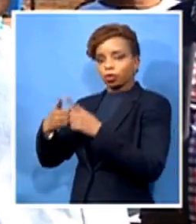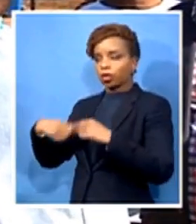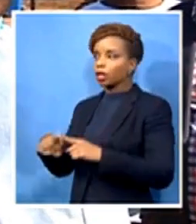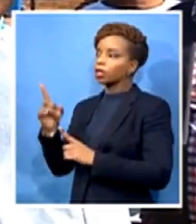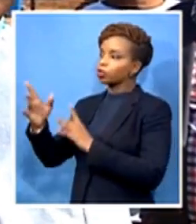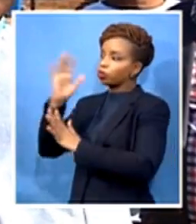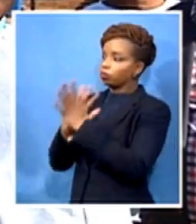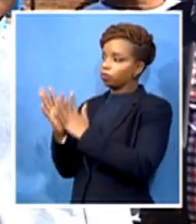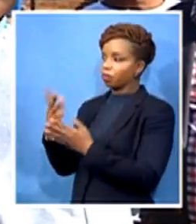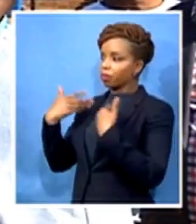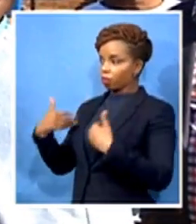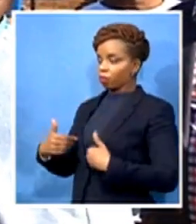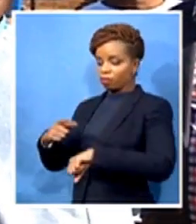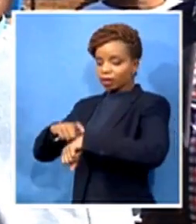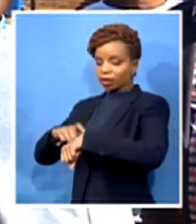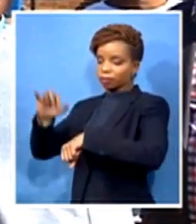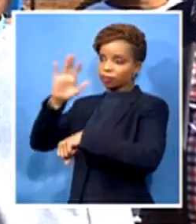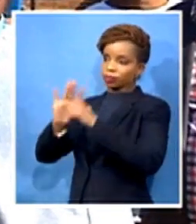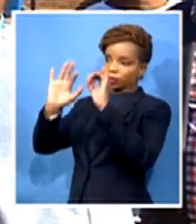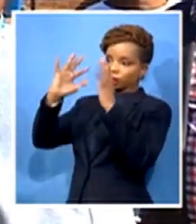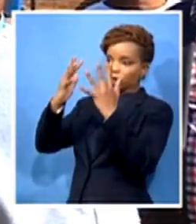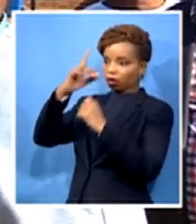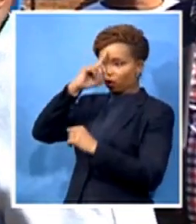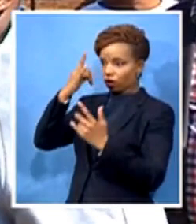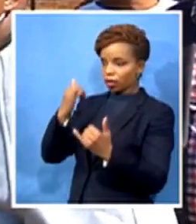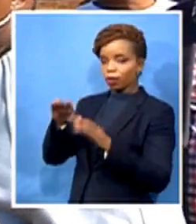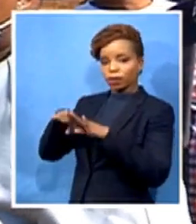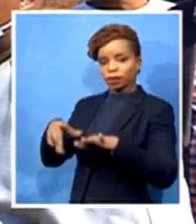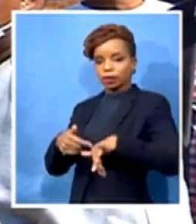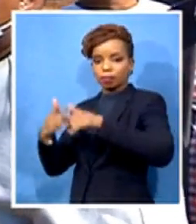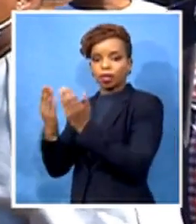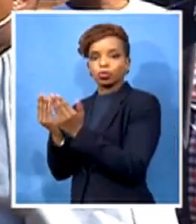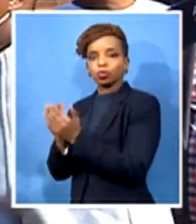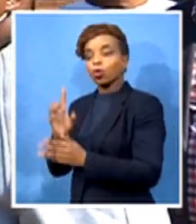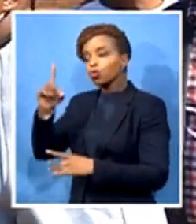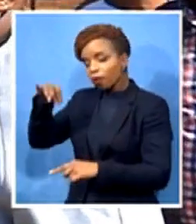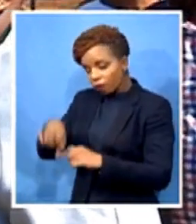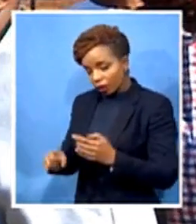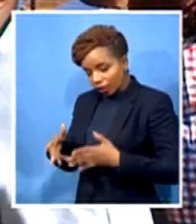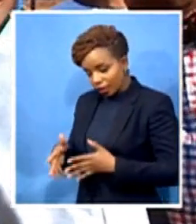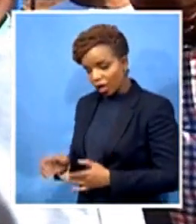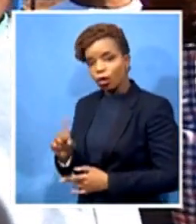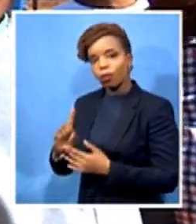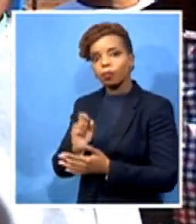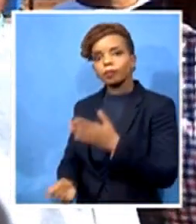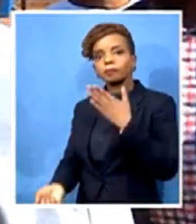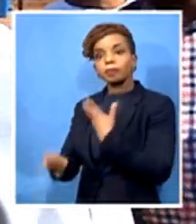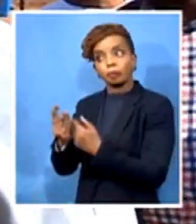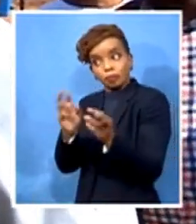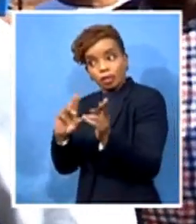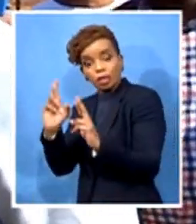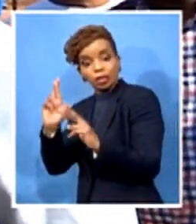are expected to be back at school. What are you finding here in terms of, you know, the readiness of the province? Are you happy with what you're seeing on the